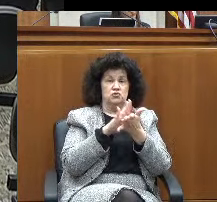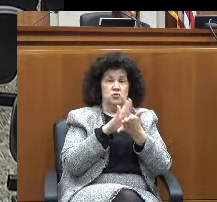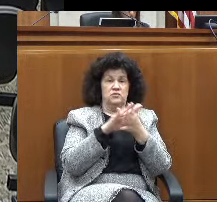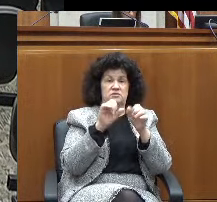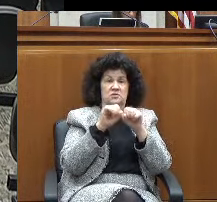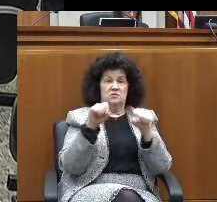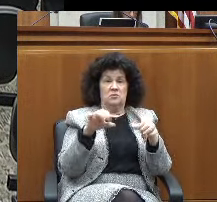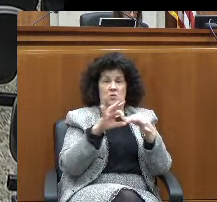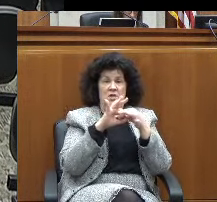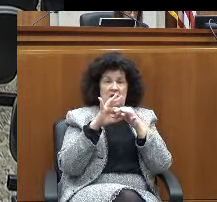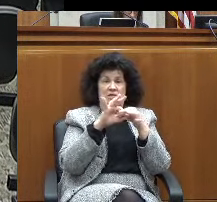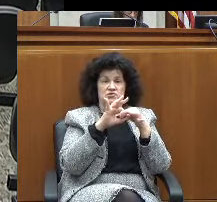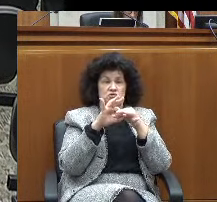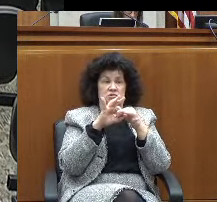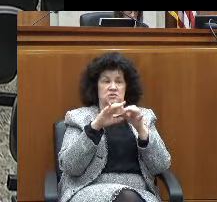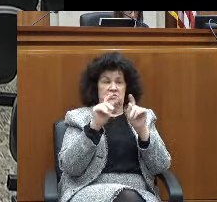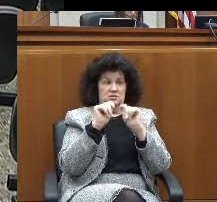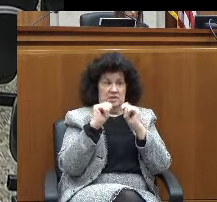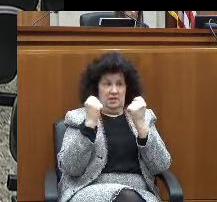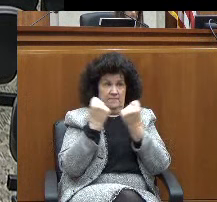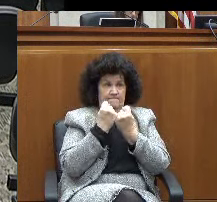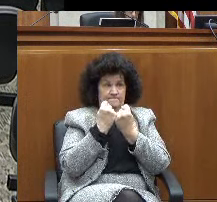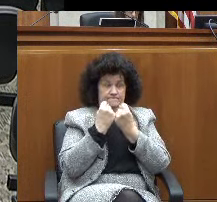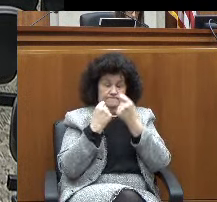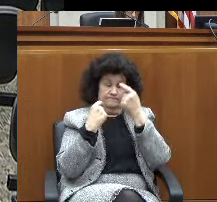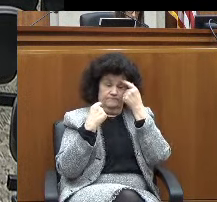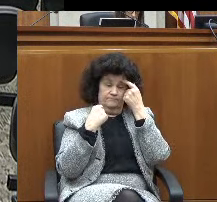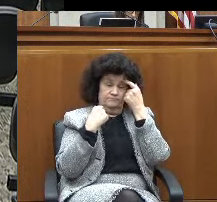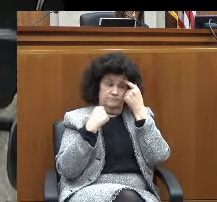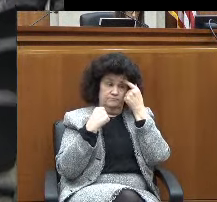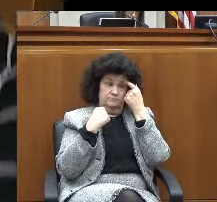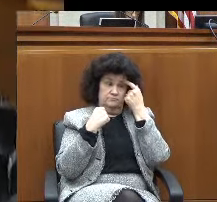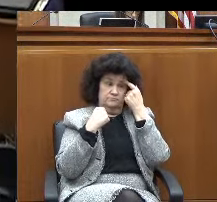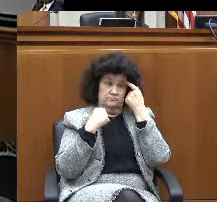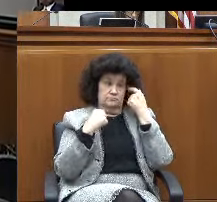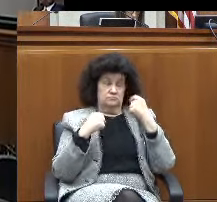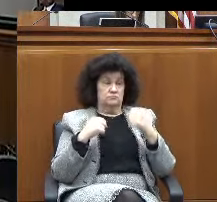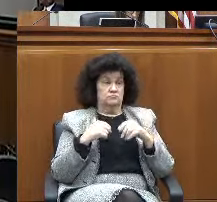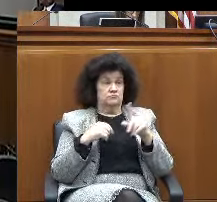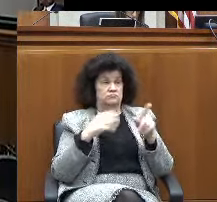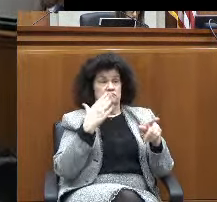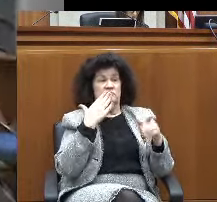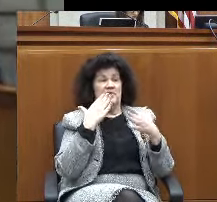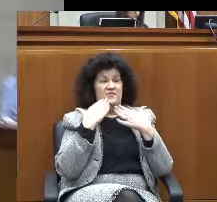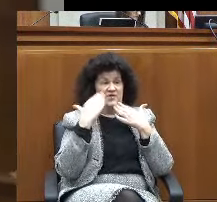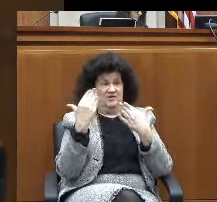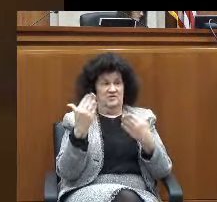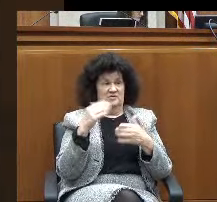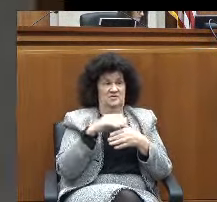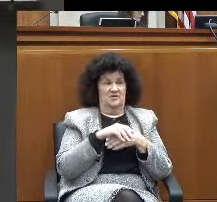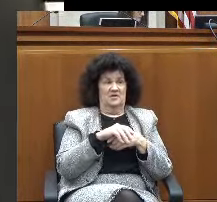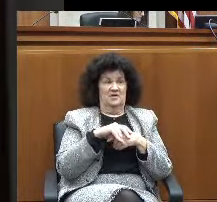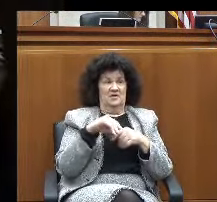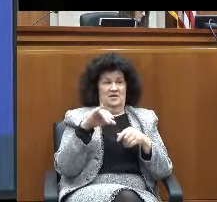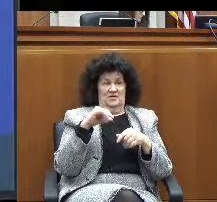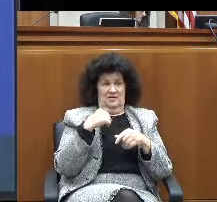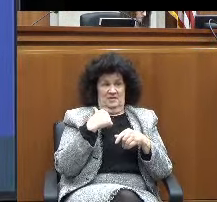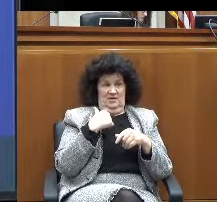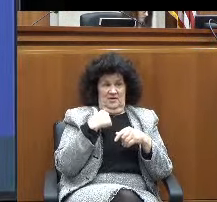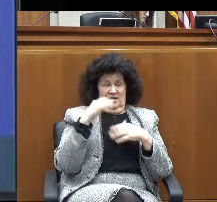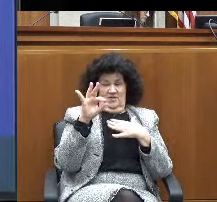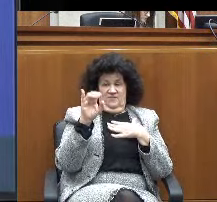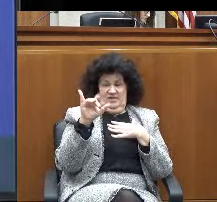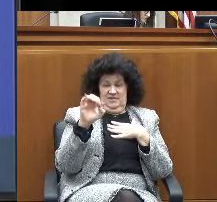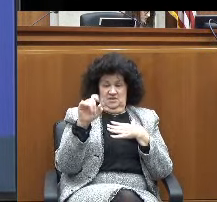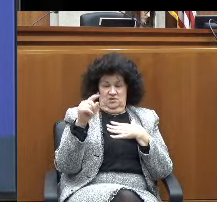to introduce Brian and introduce the presentation. Thank you. As Dr. Bromley said, I'm Kelly Stonks of the